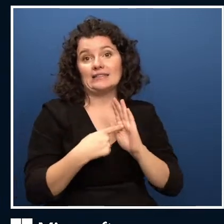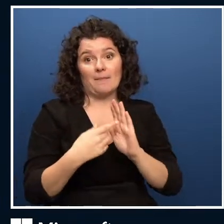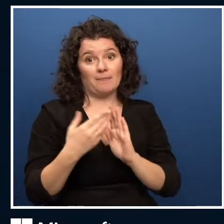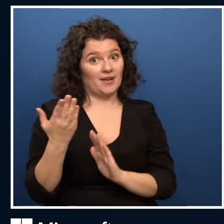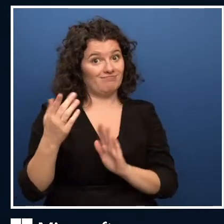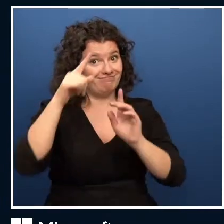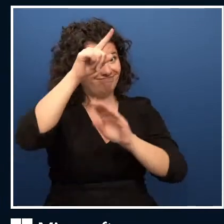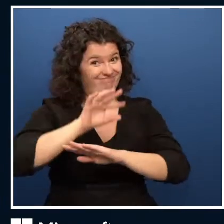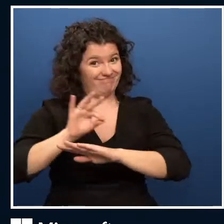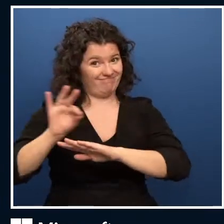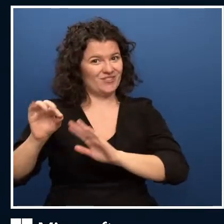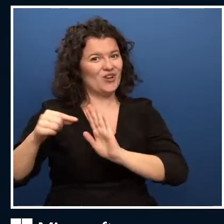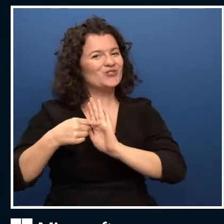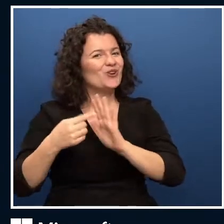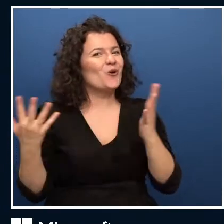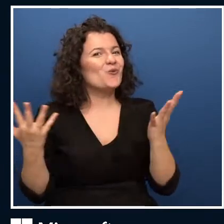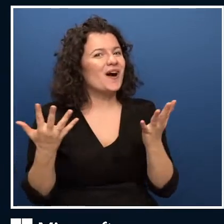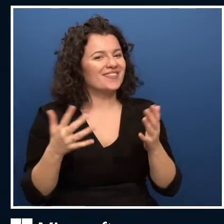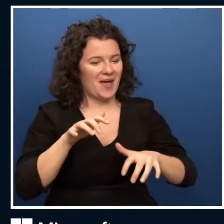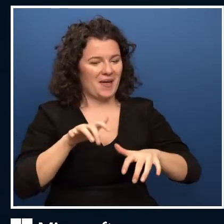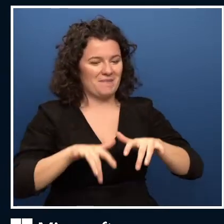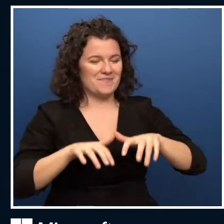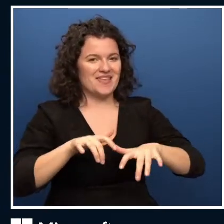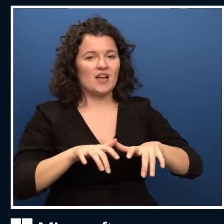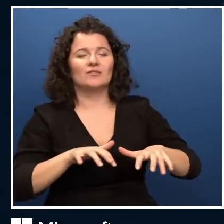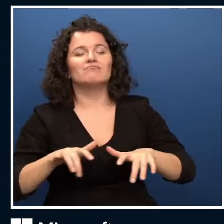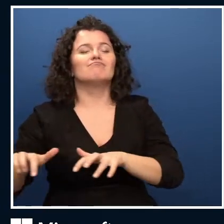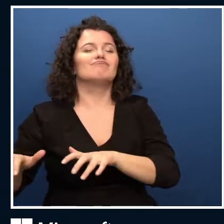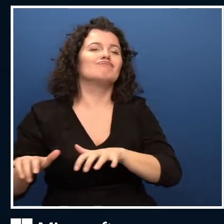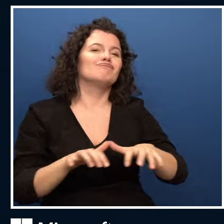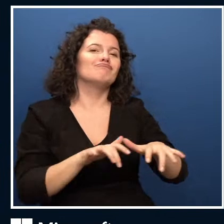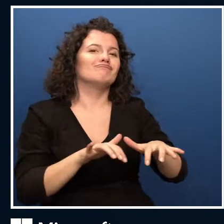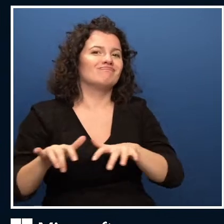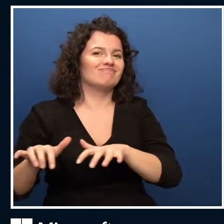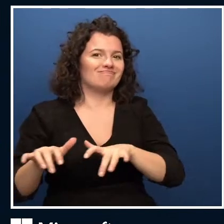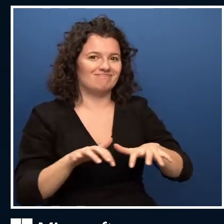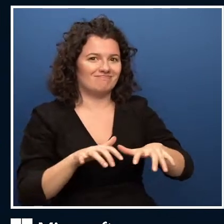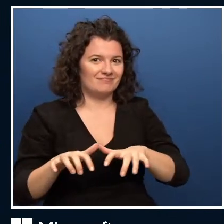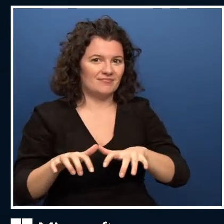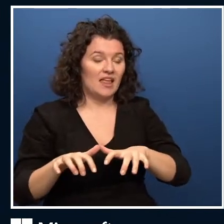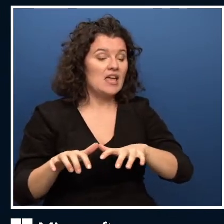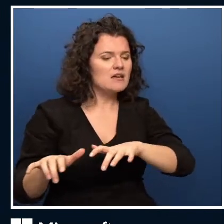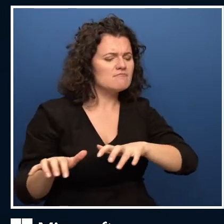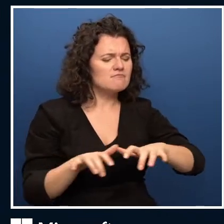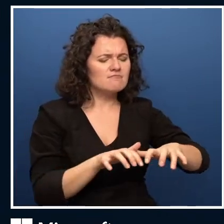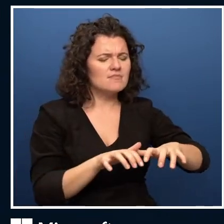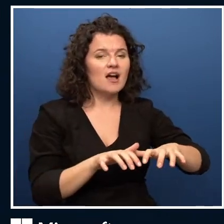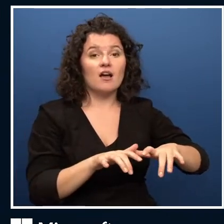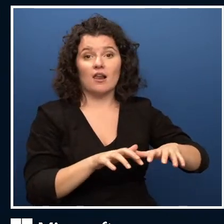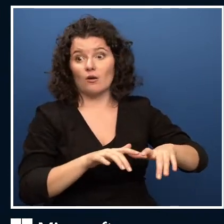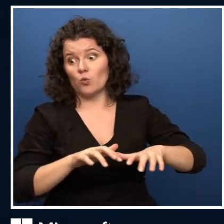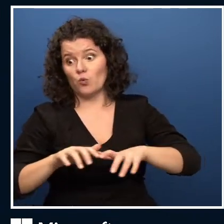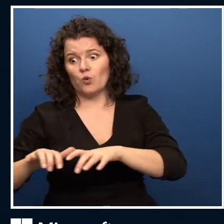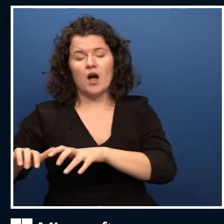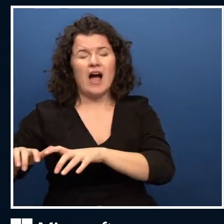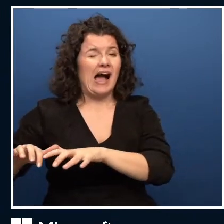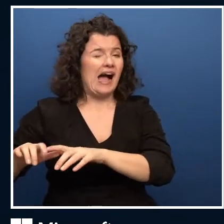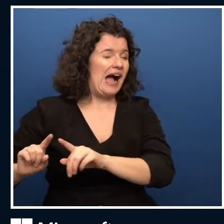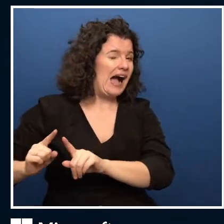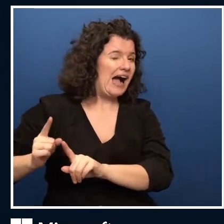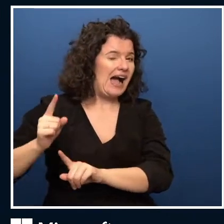a piano key, you have a high decibel sound initially, and it gradually transforms into